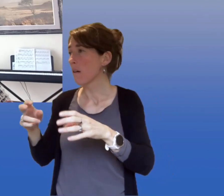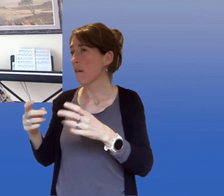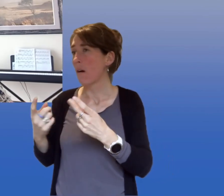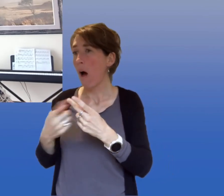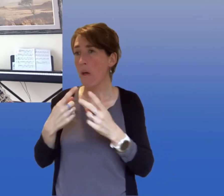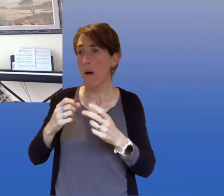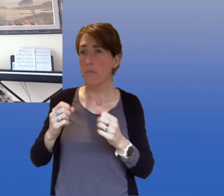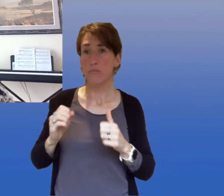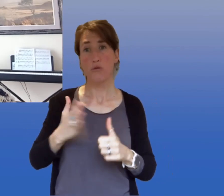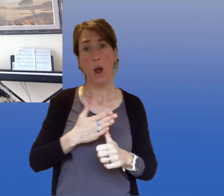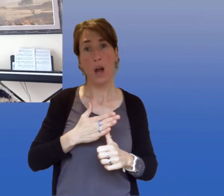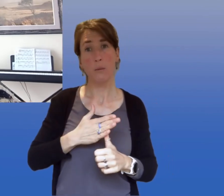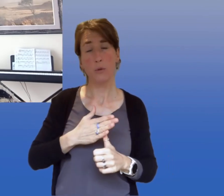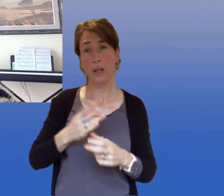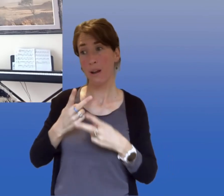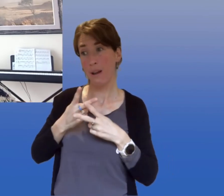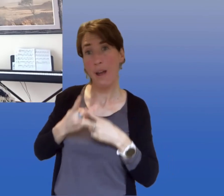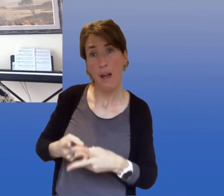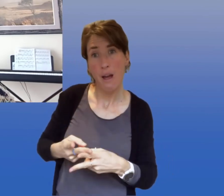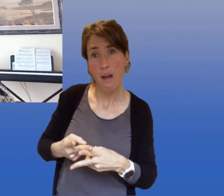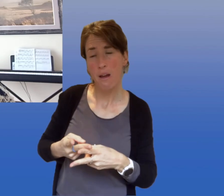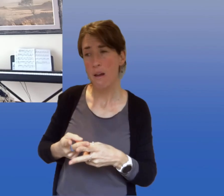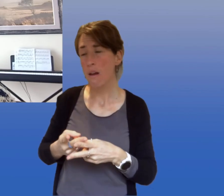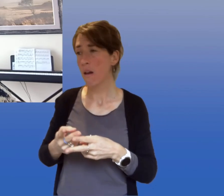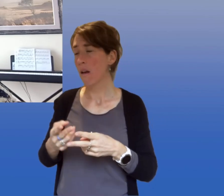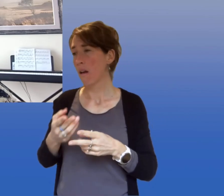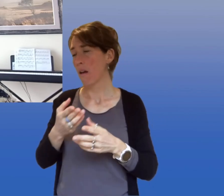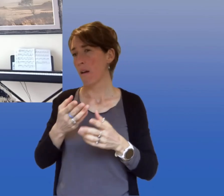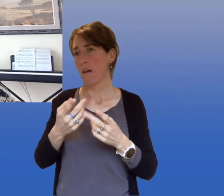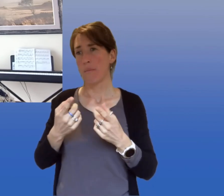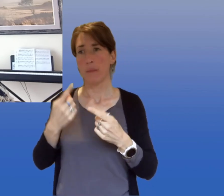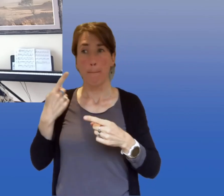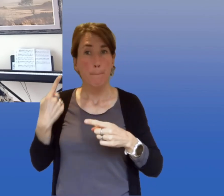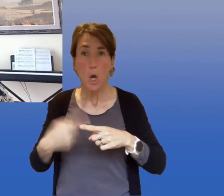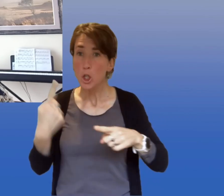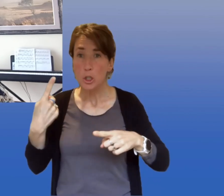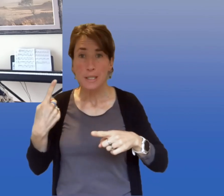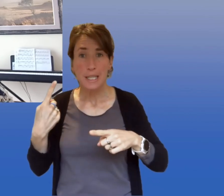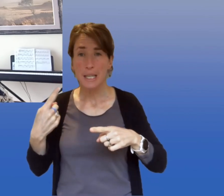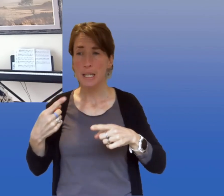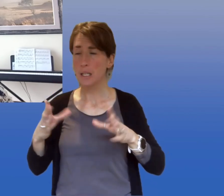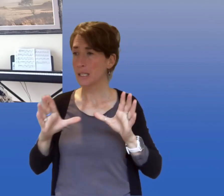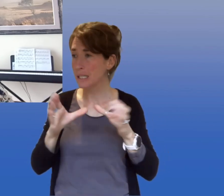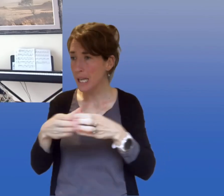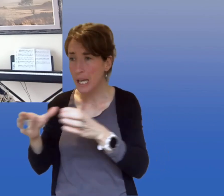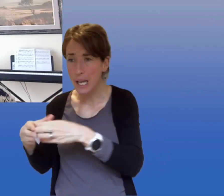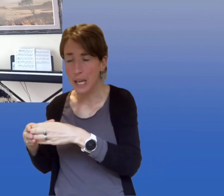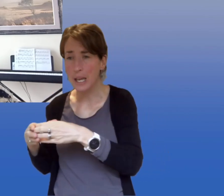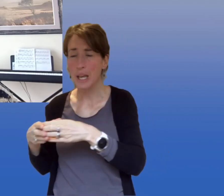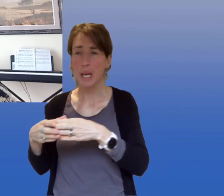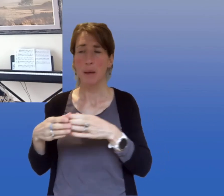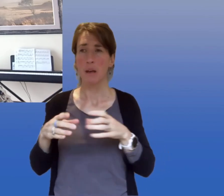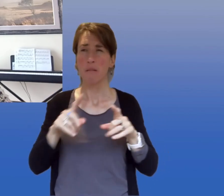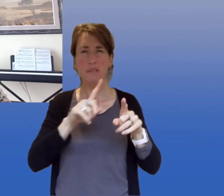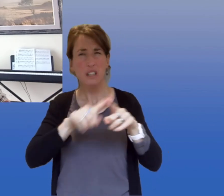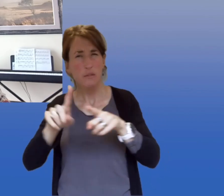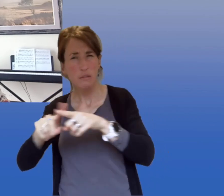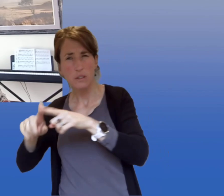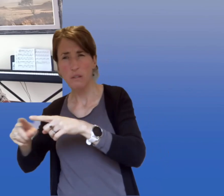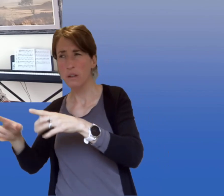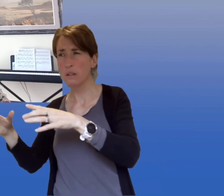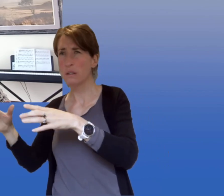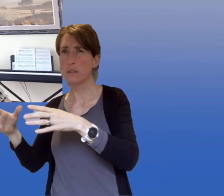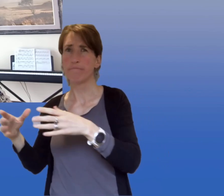it's GPs and our community teams that are right at the front of primary care on the ground, all the way through to